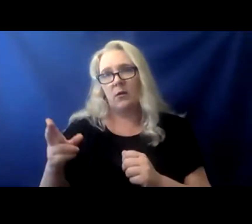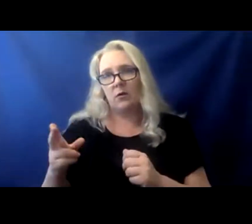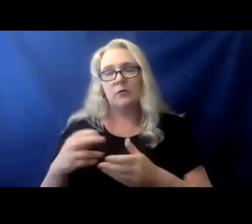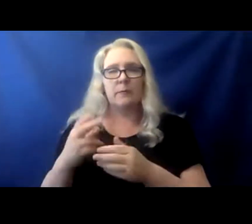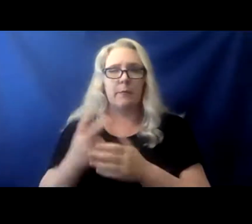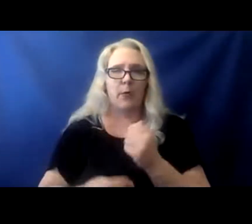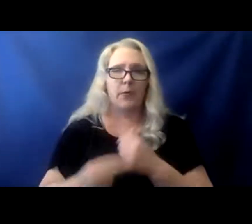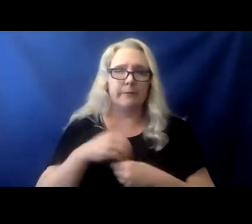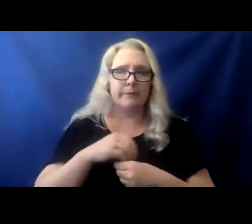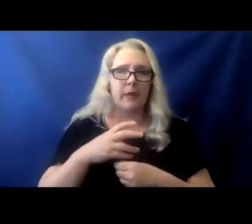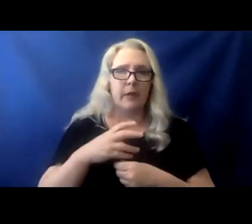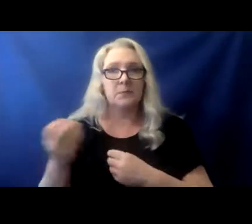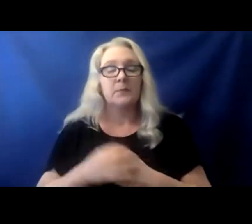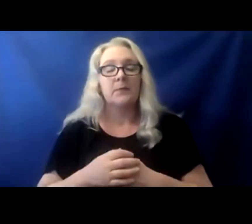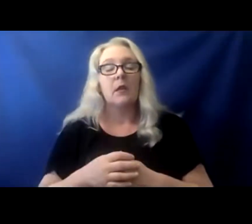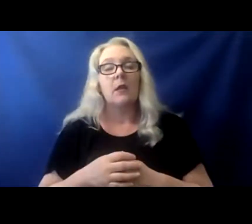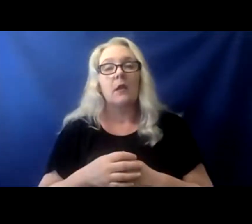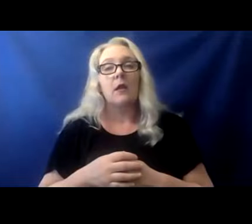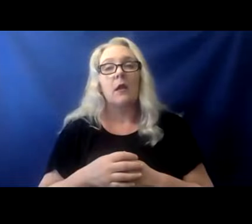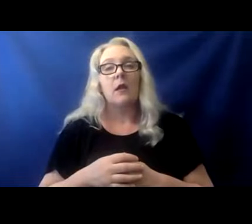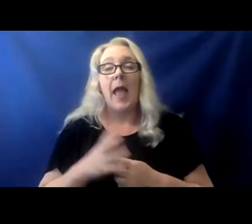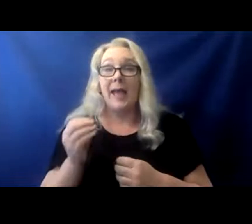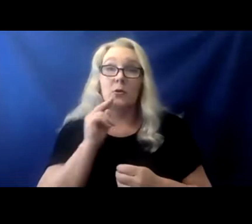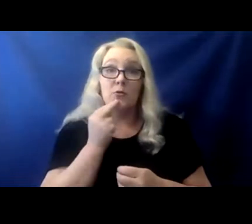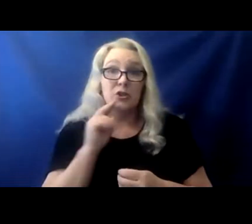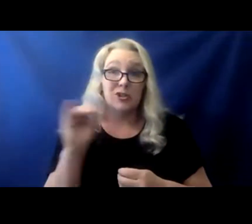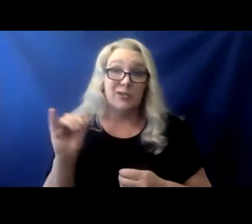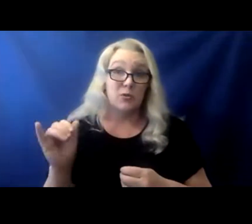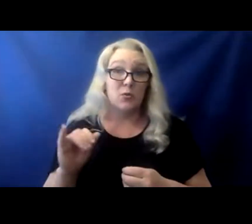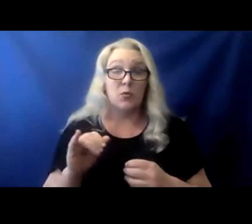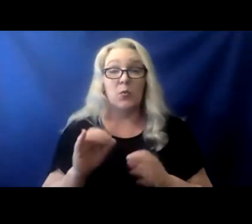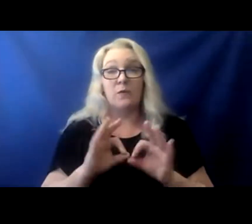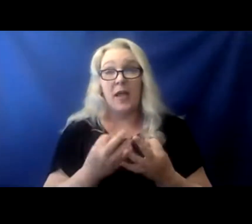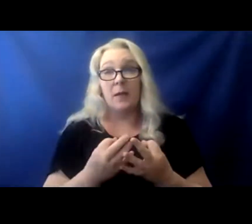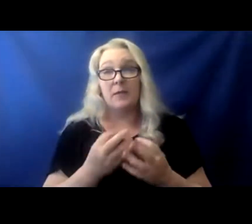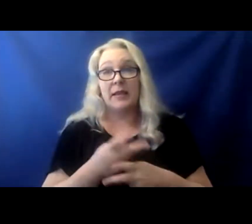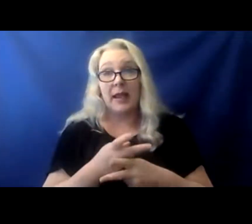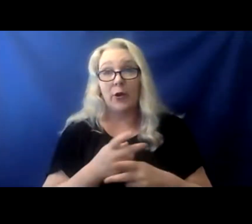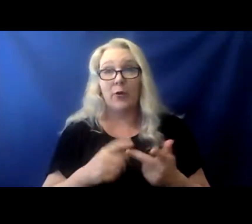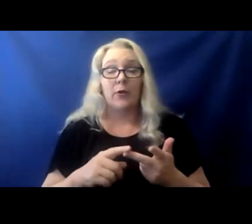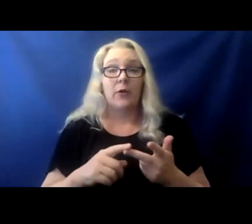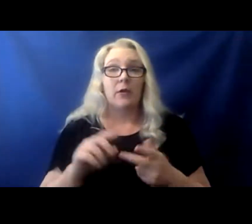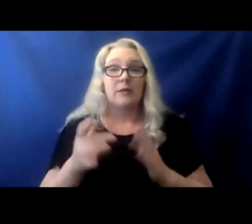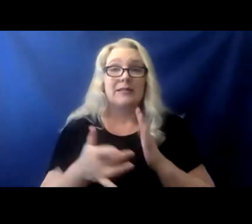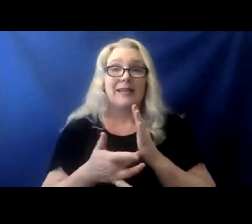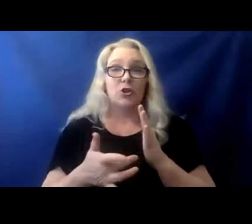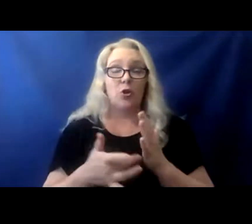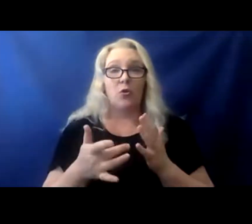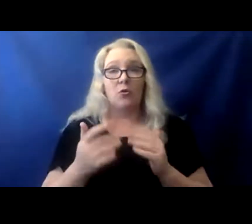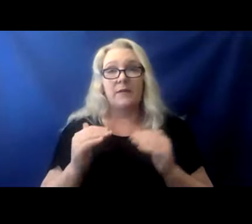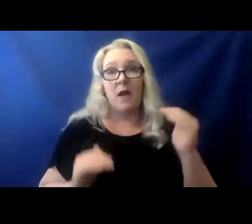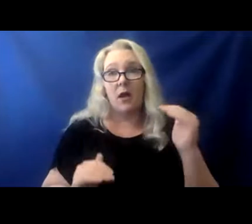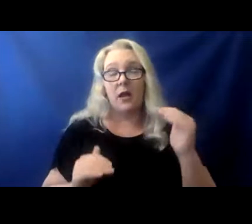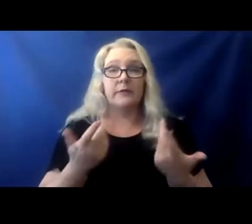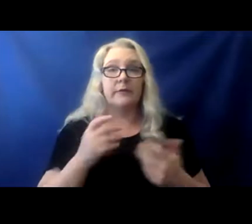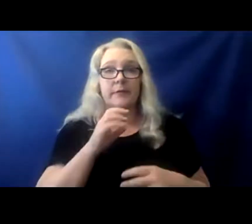externally. And some much needed resources for nutrition, family caregiving, digital divide, on and on, elder justice. So I'll